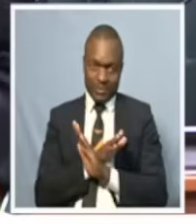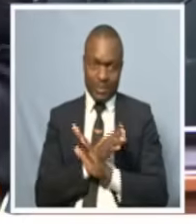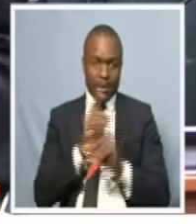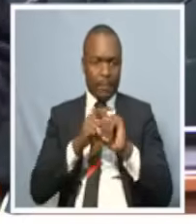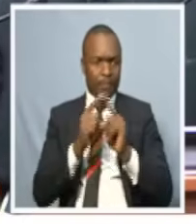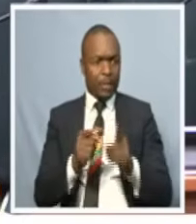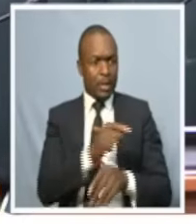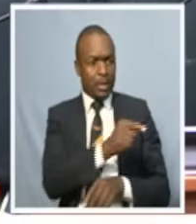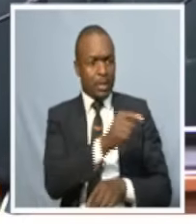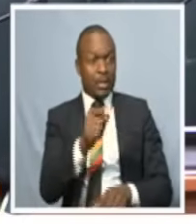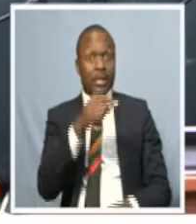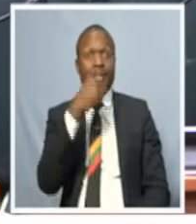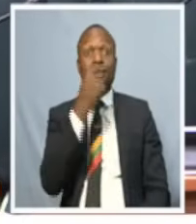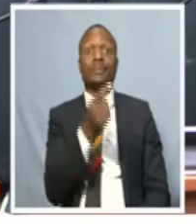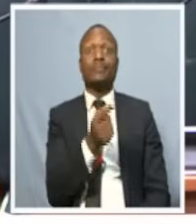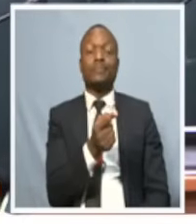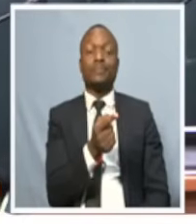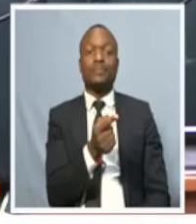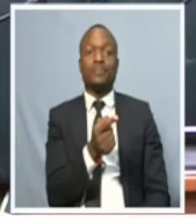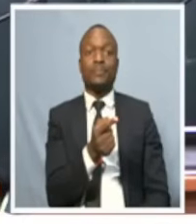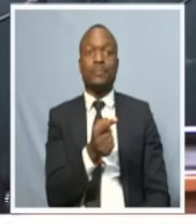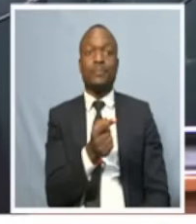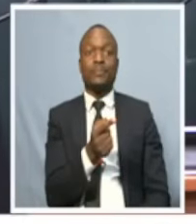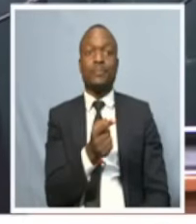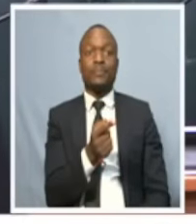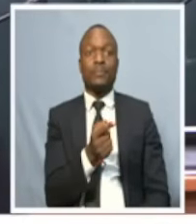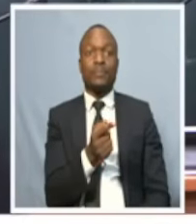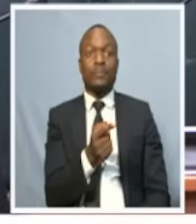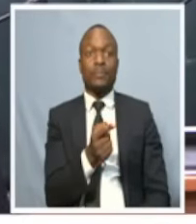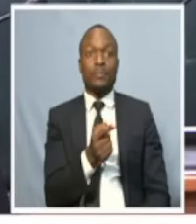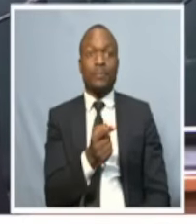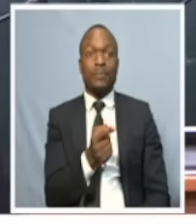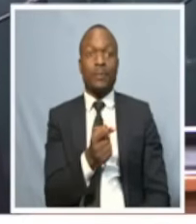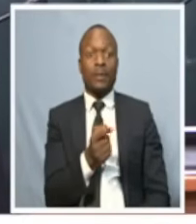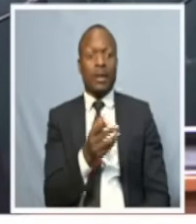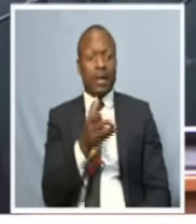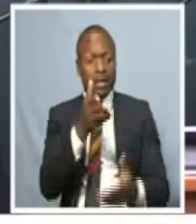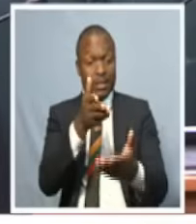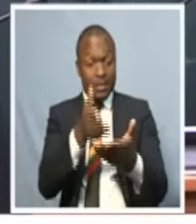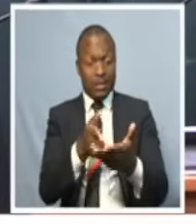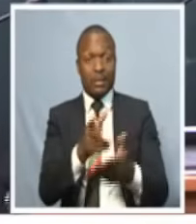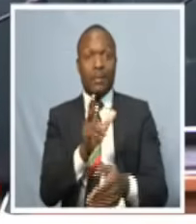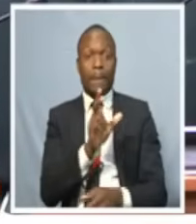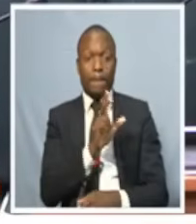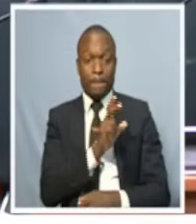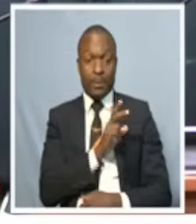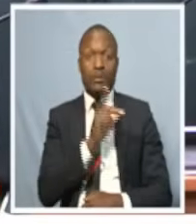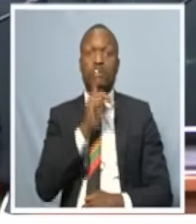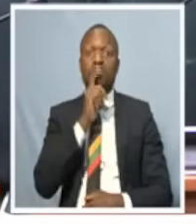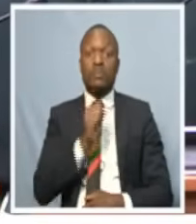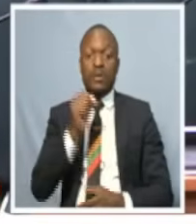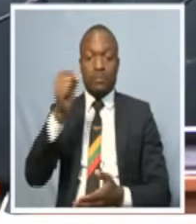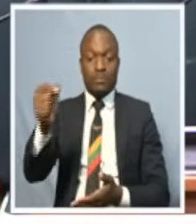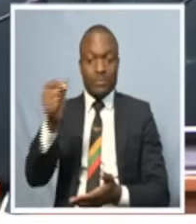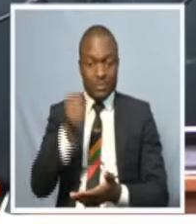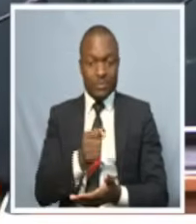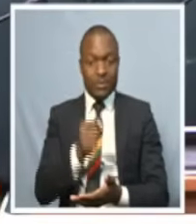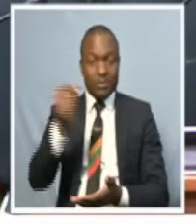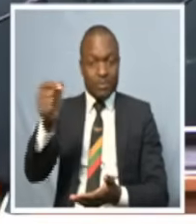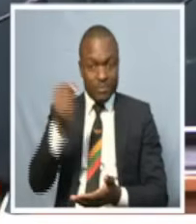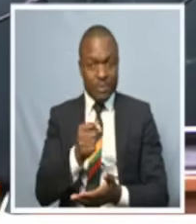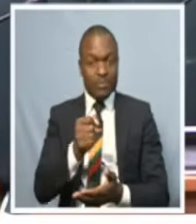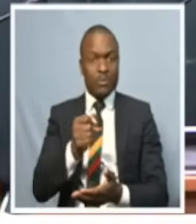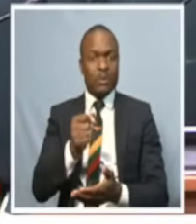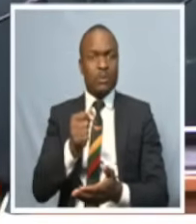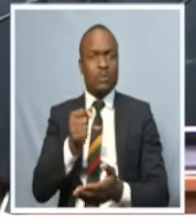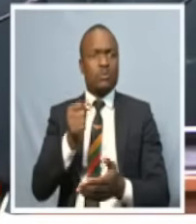But they are saying, Madam Speaker, that these policemen we are recruiting, they have been recruited in order to